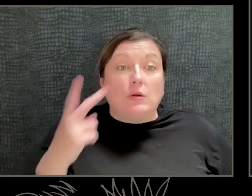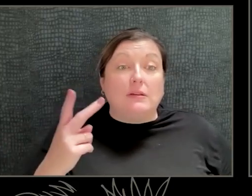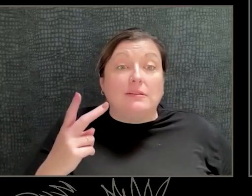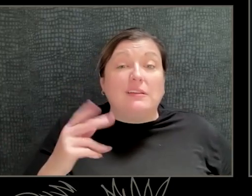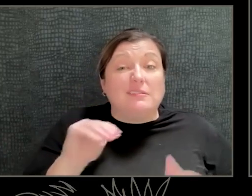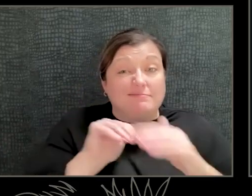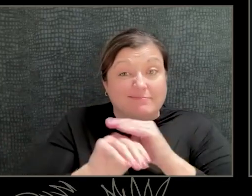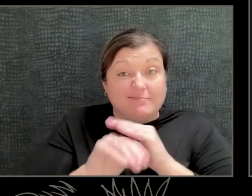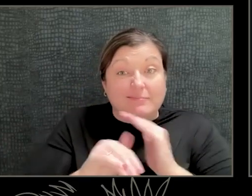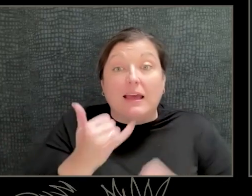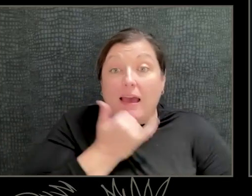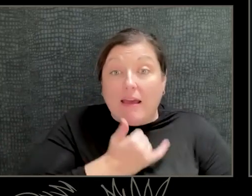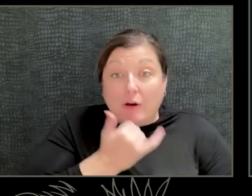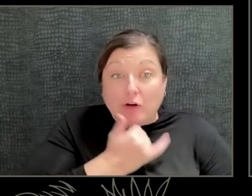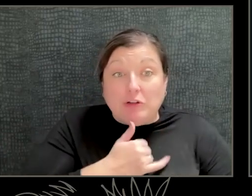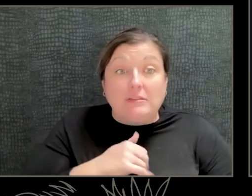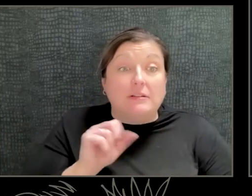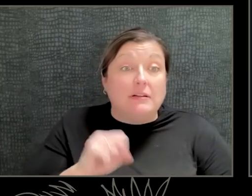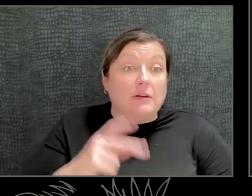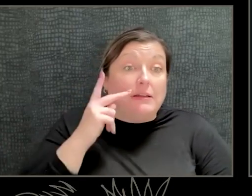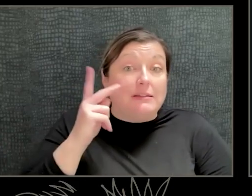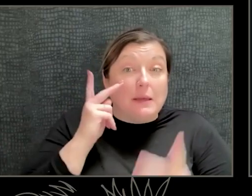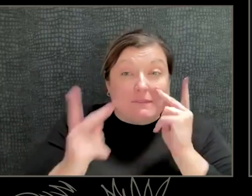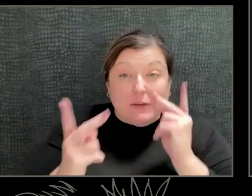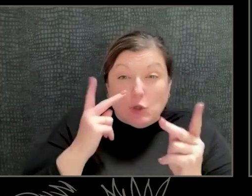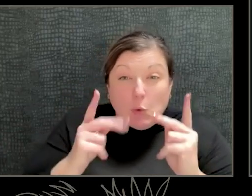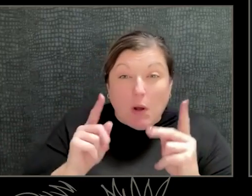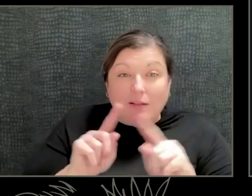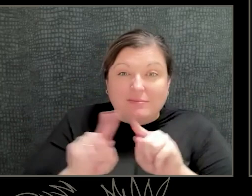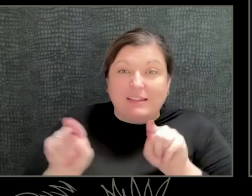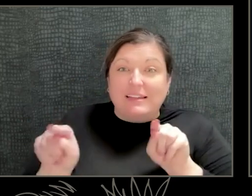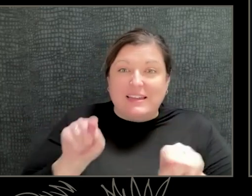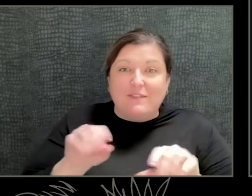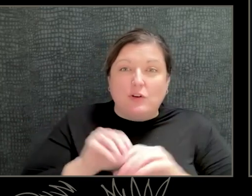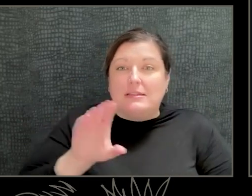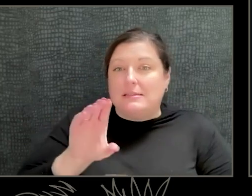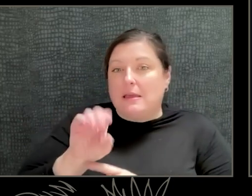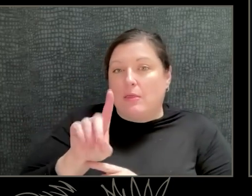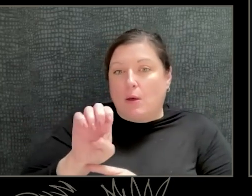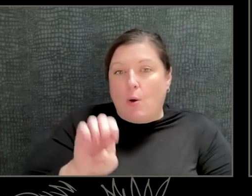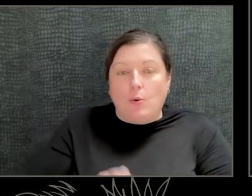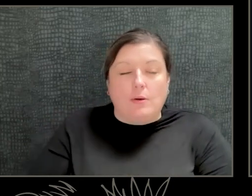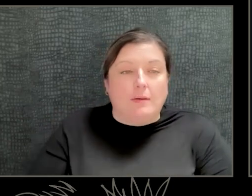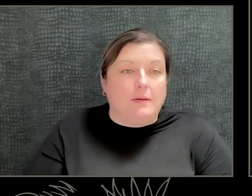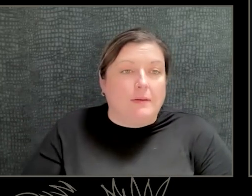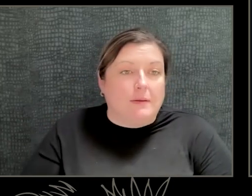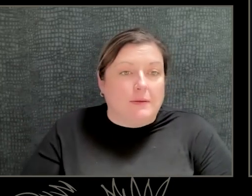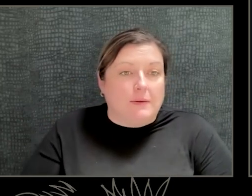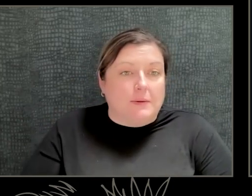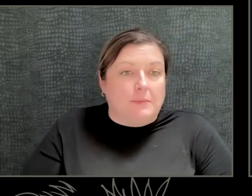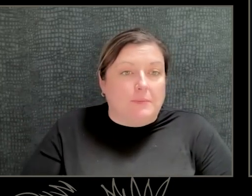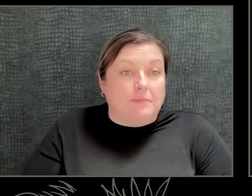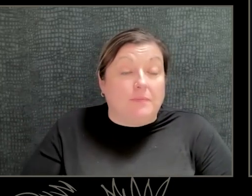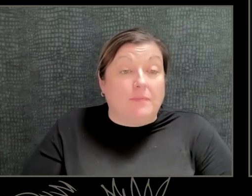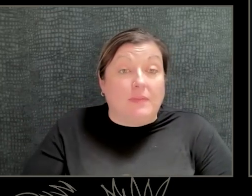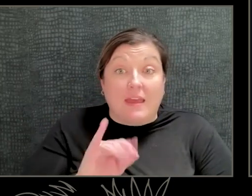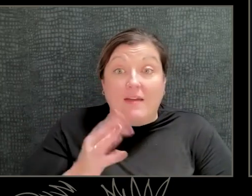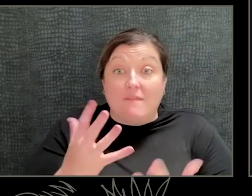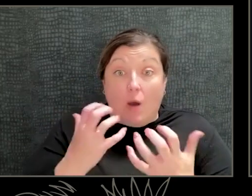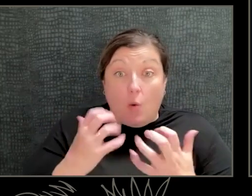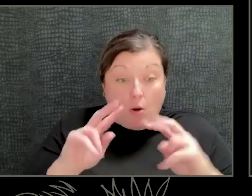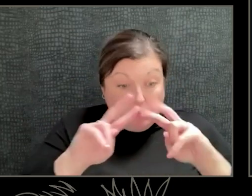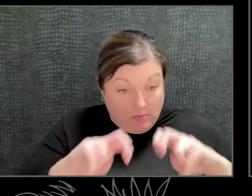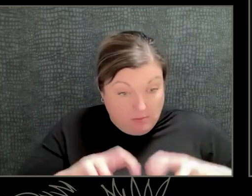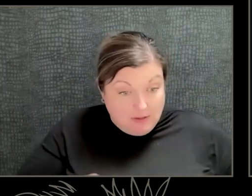accessibility errors and there were some like visual differences in our code. And if I wanted to like dig deeper, I could